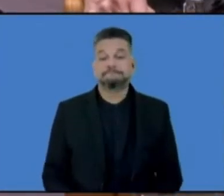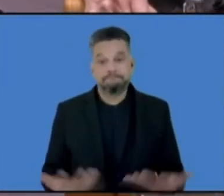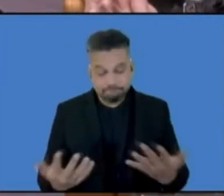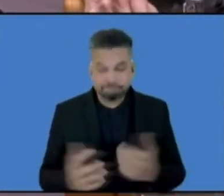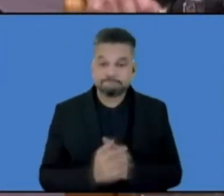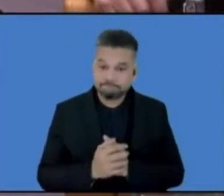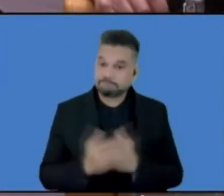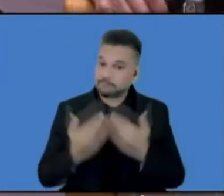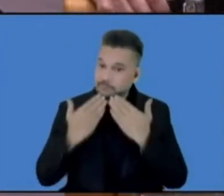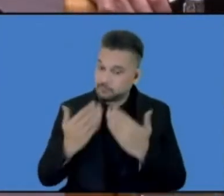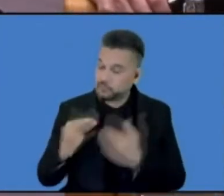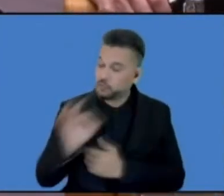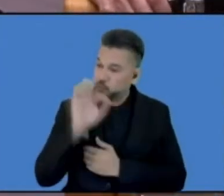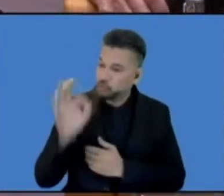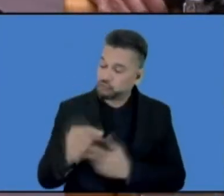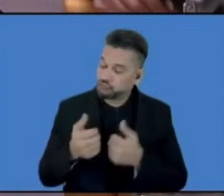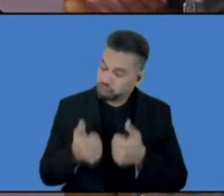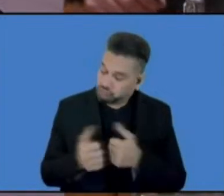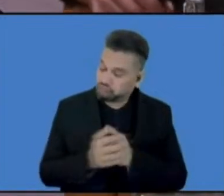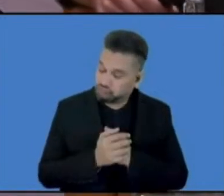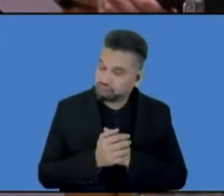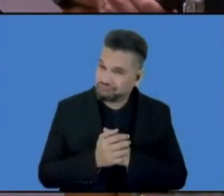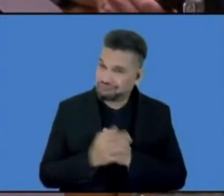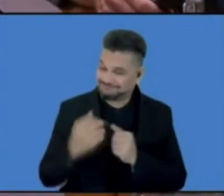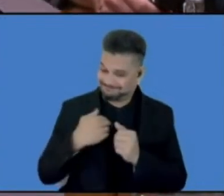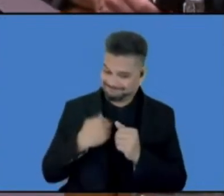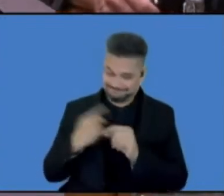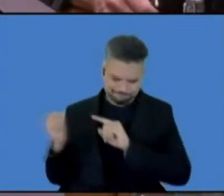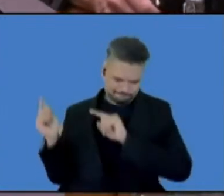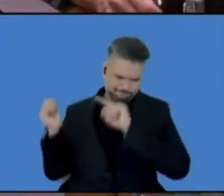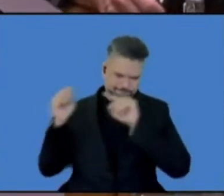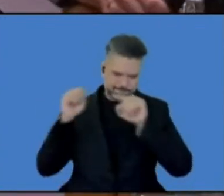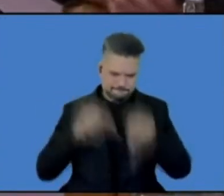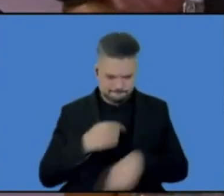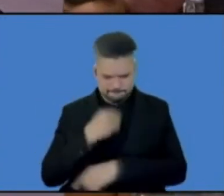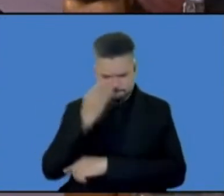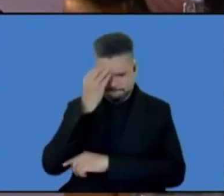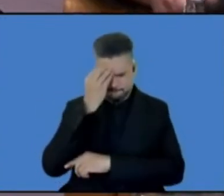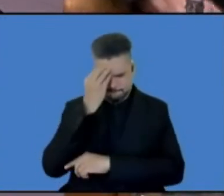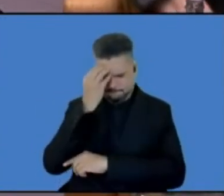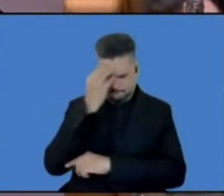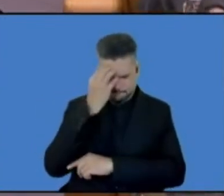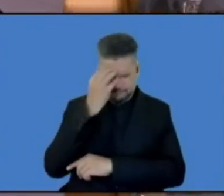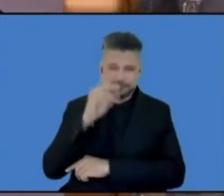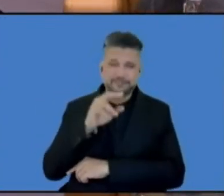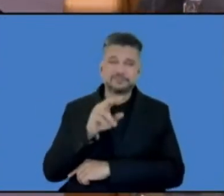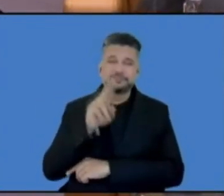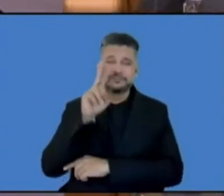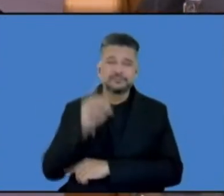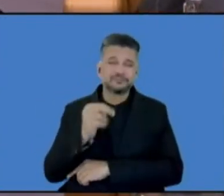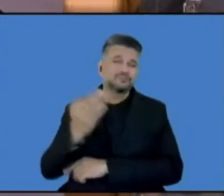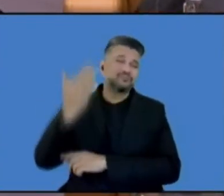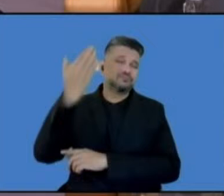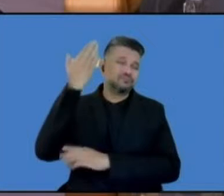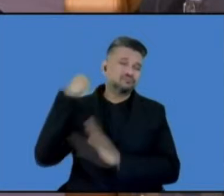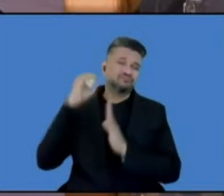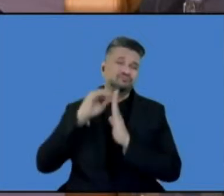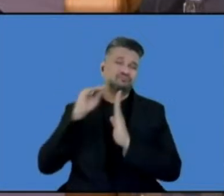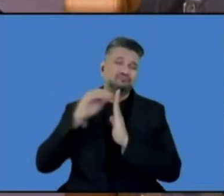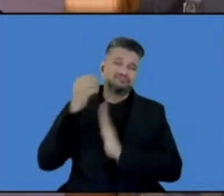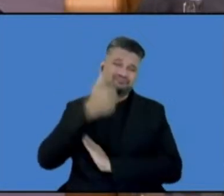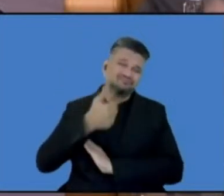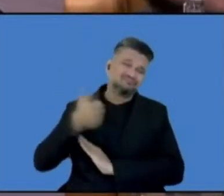question. Coming here, I was just thinking about something that the former United Nations Secretary General said years